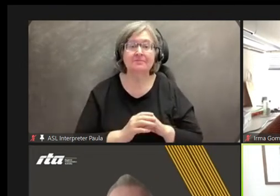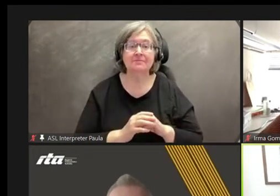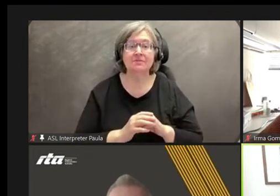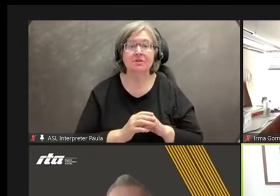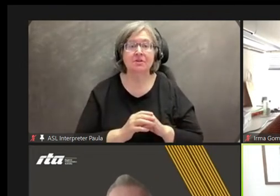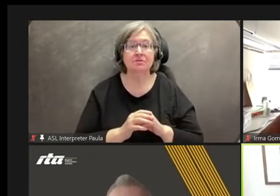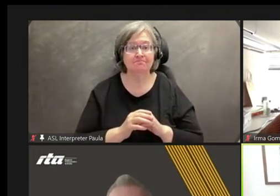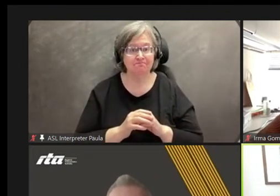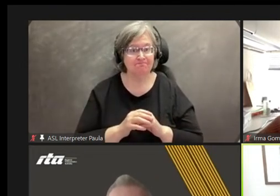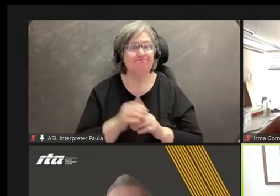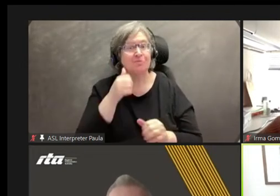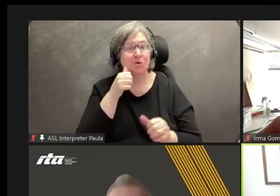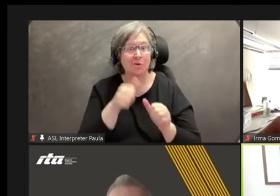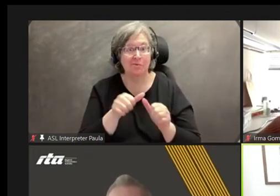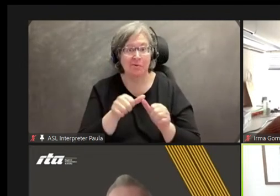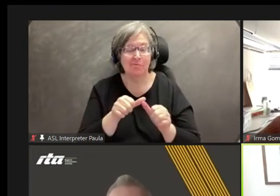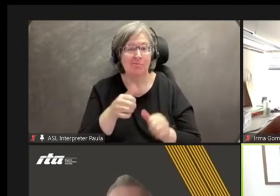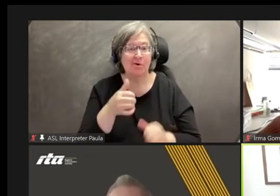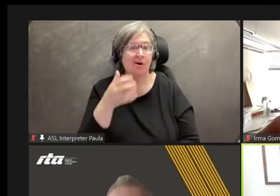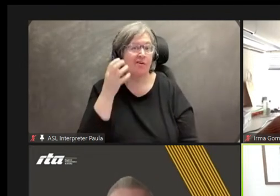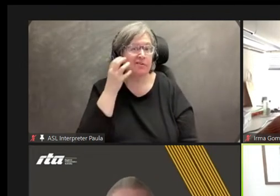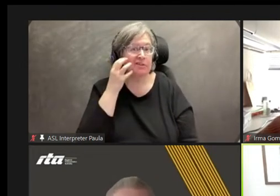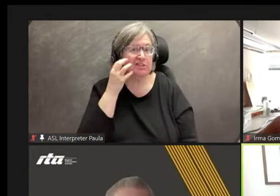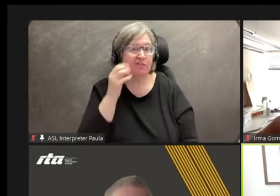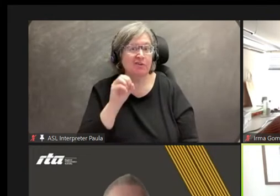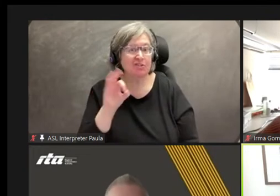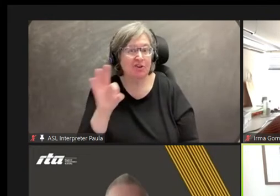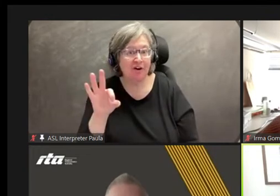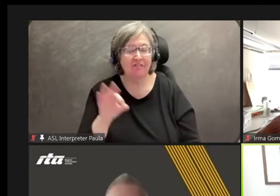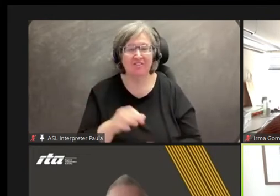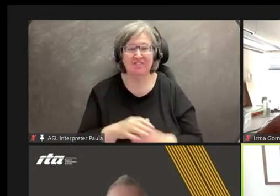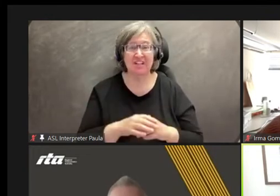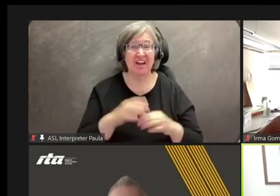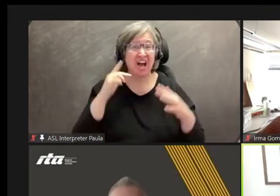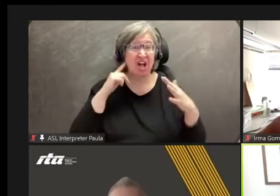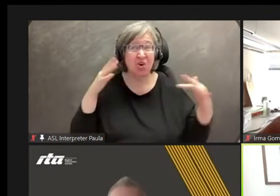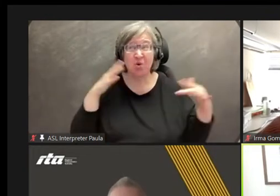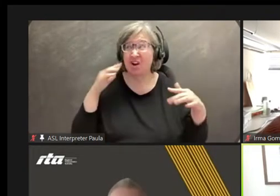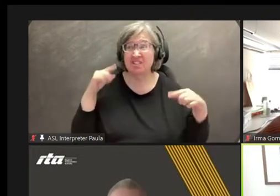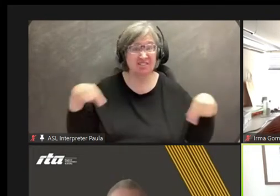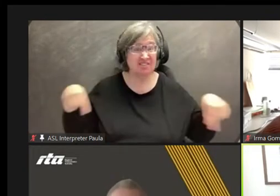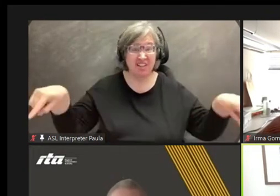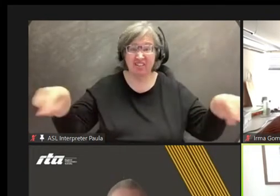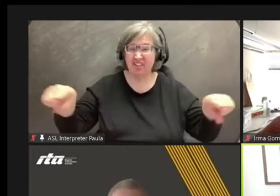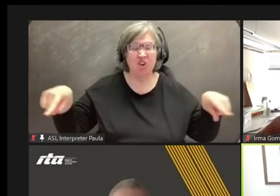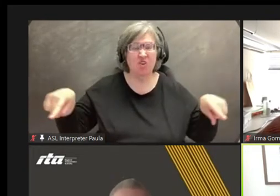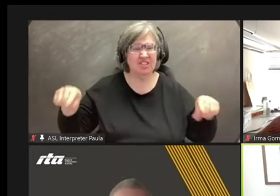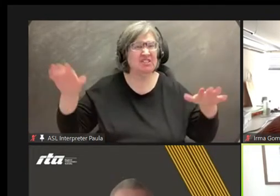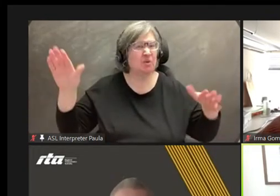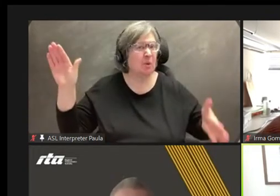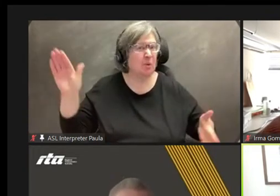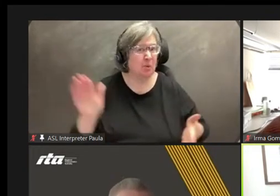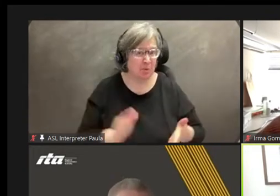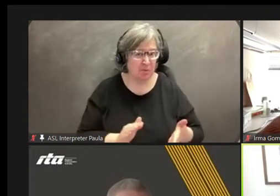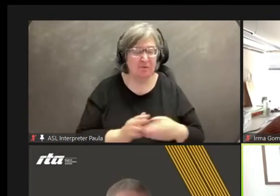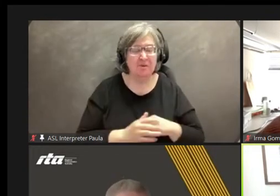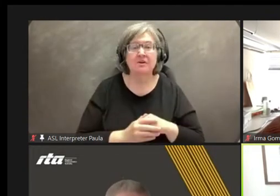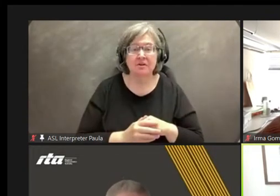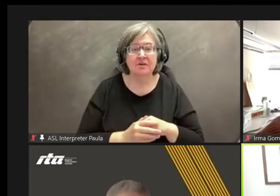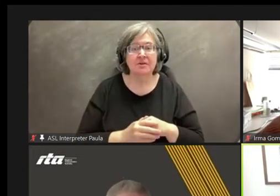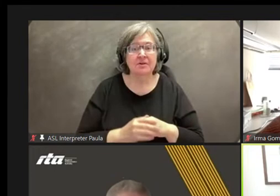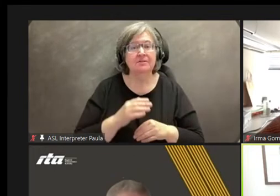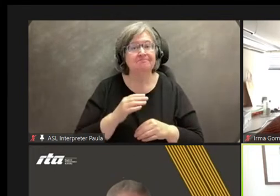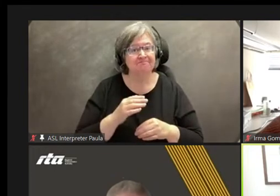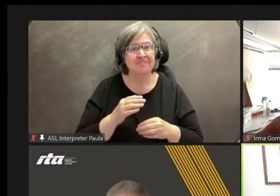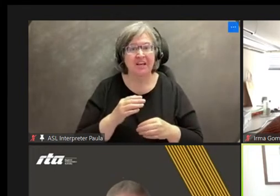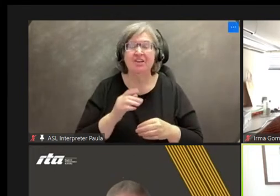remind everyone to please turn off your cell phones and limit any background noise if needed. And call, you know, keep